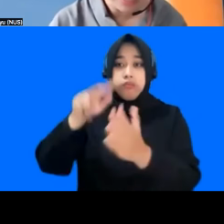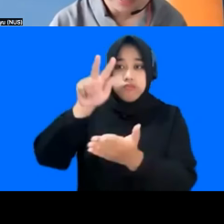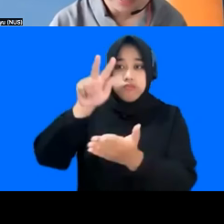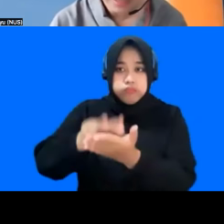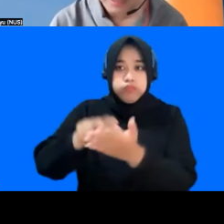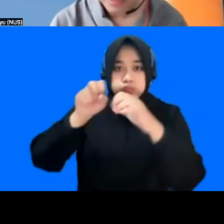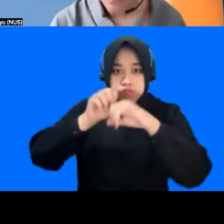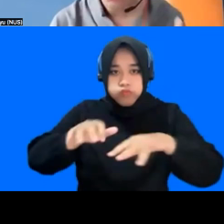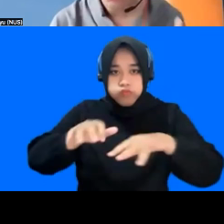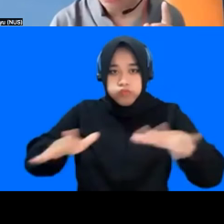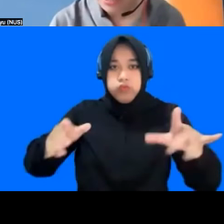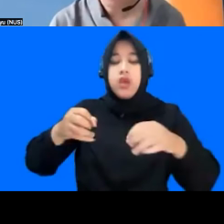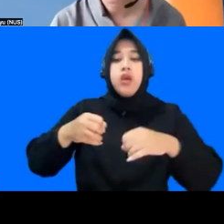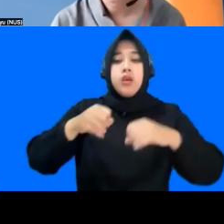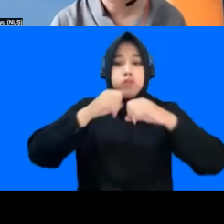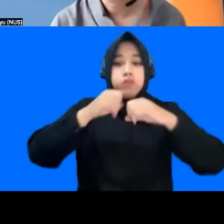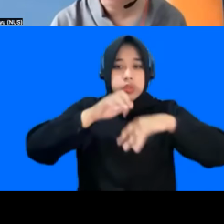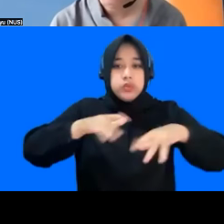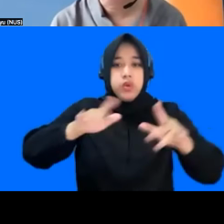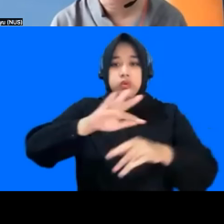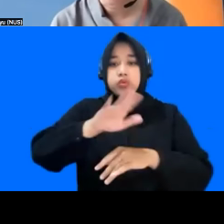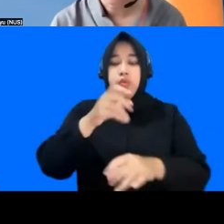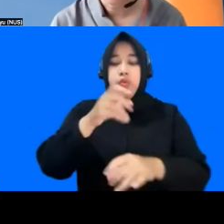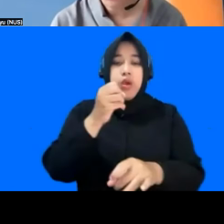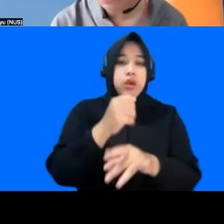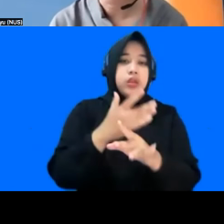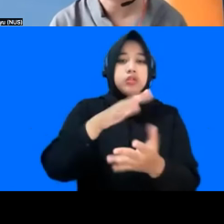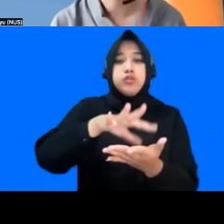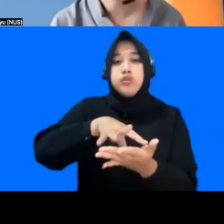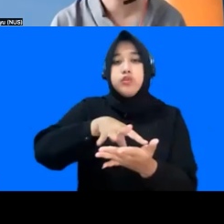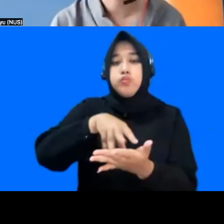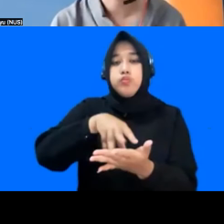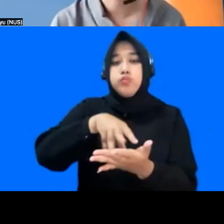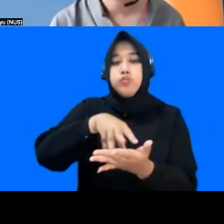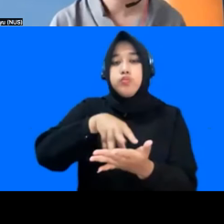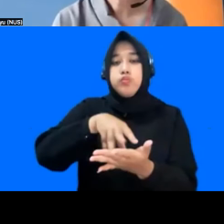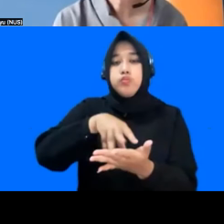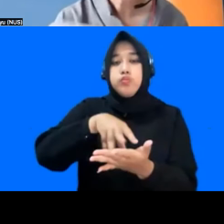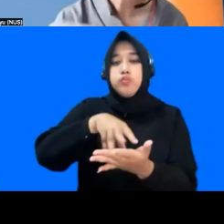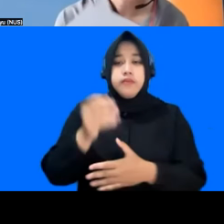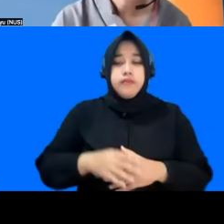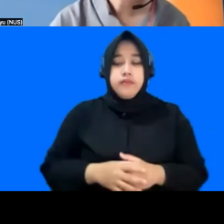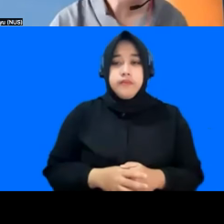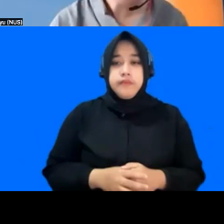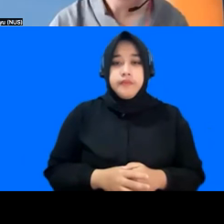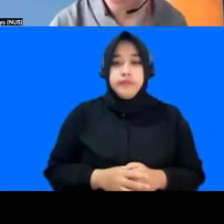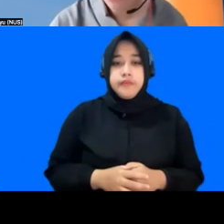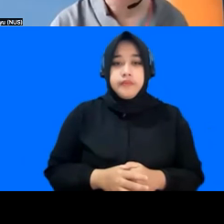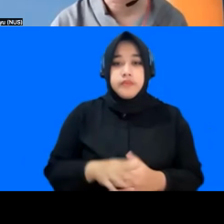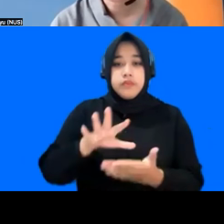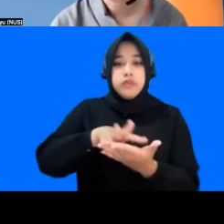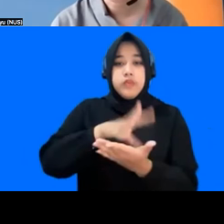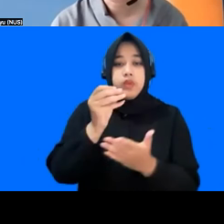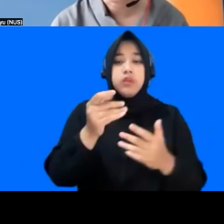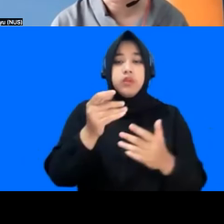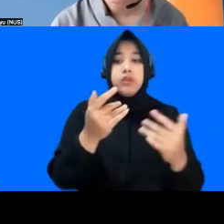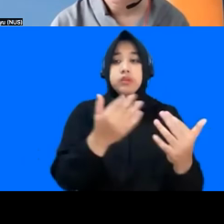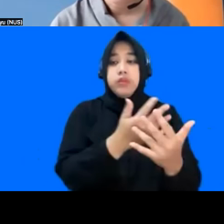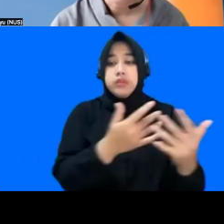community centers, we reached the magic number of 70%. So what do we learn from this